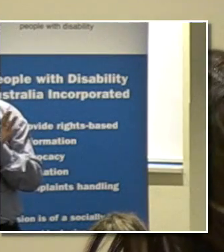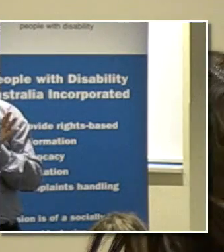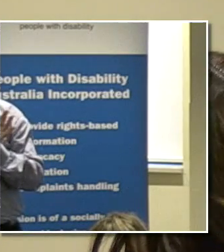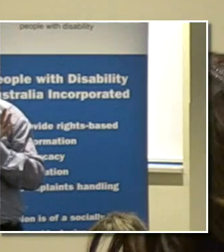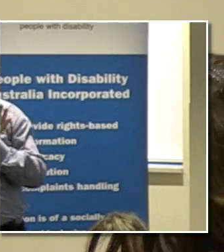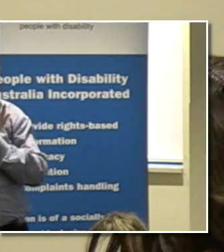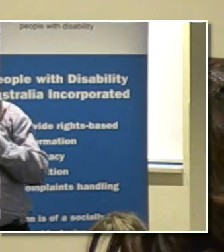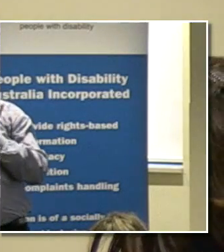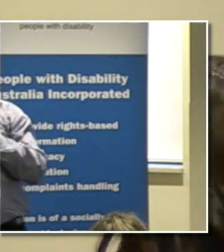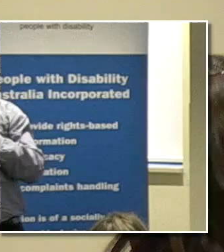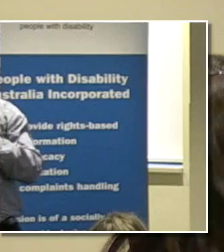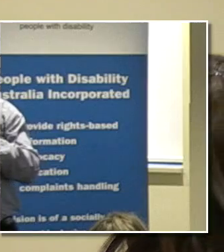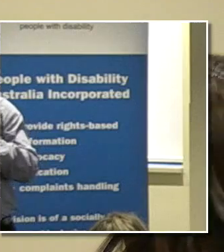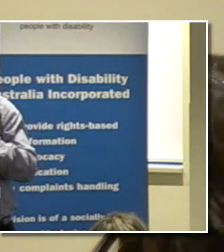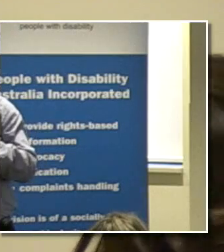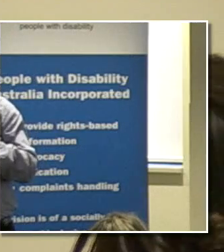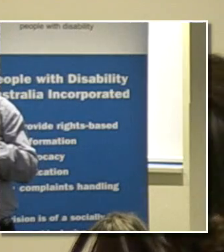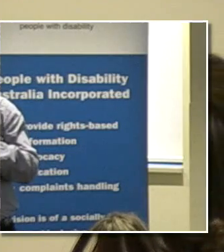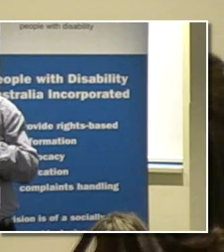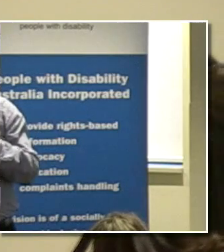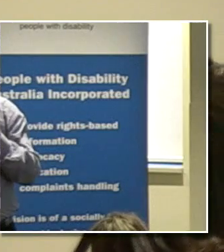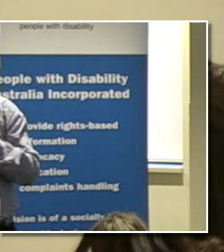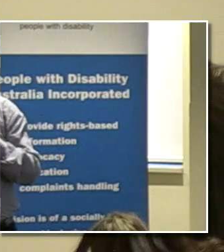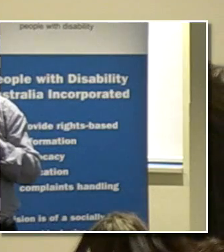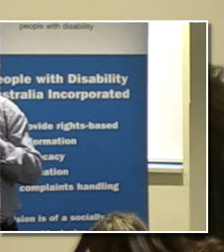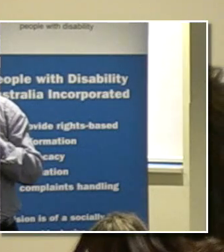I've been in to an institution,